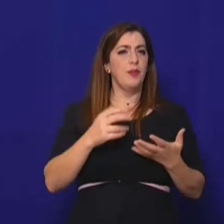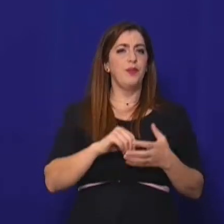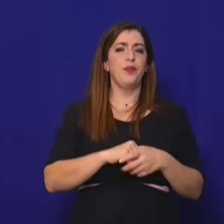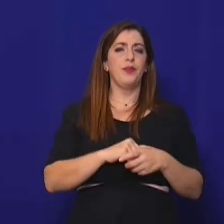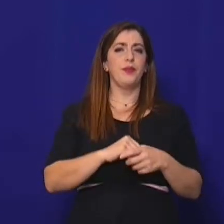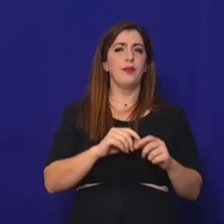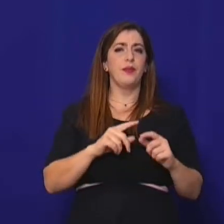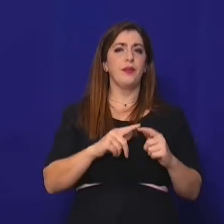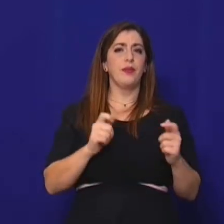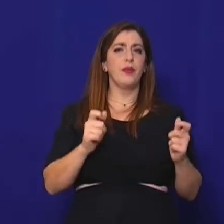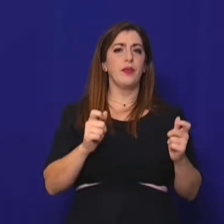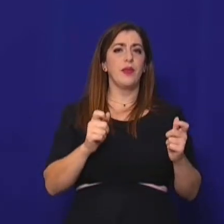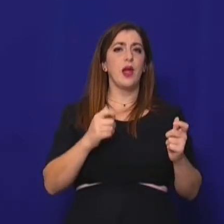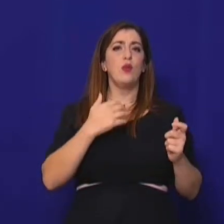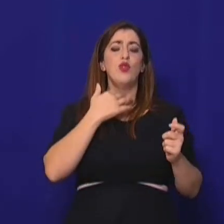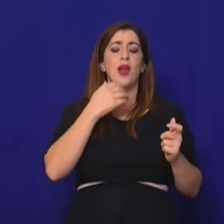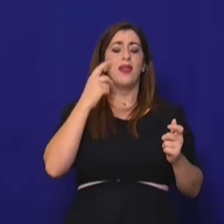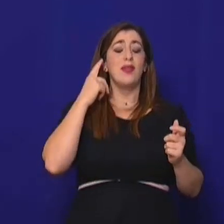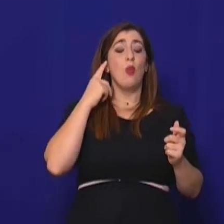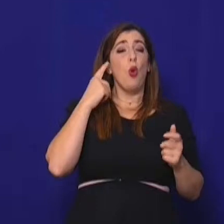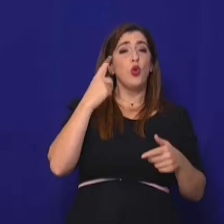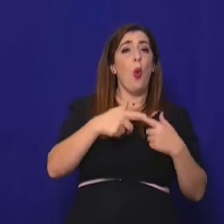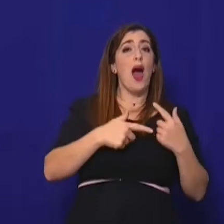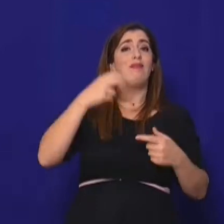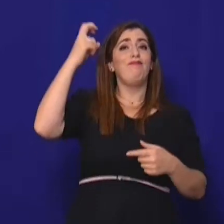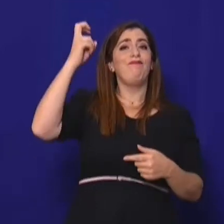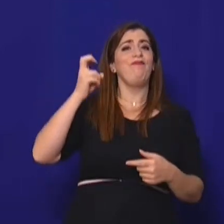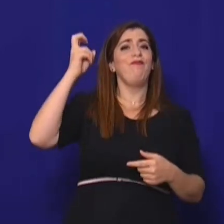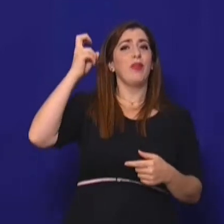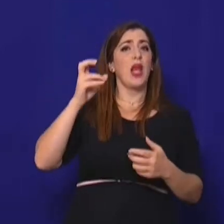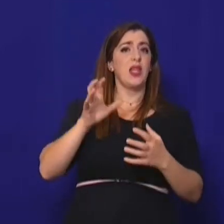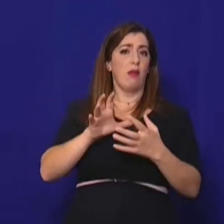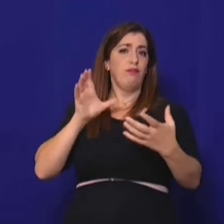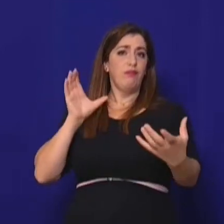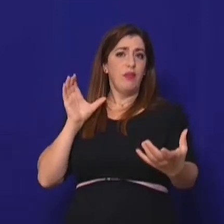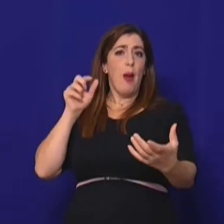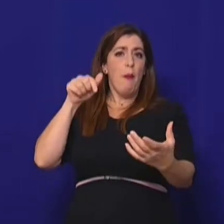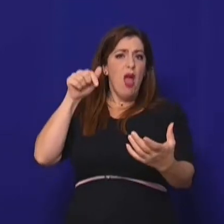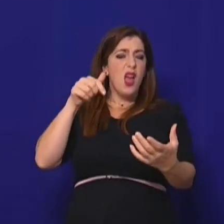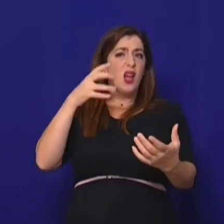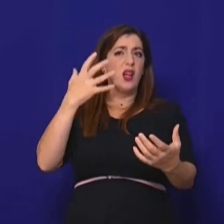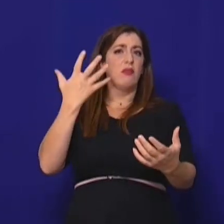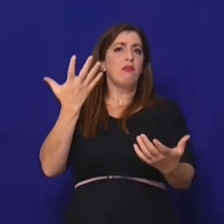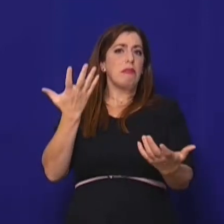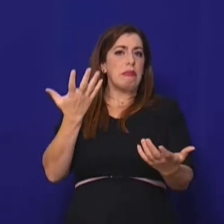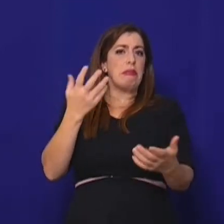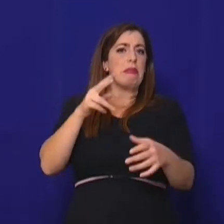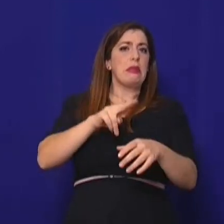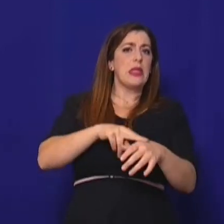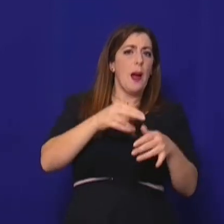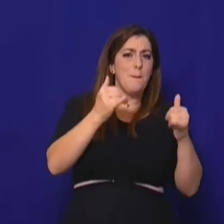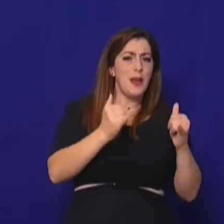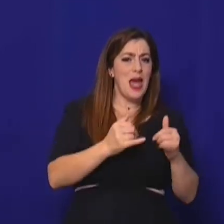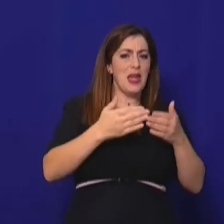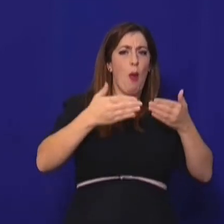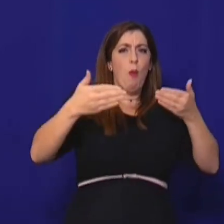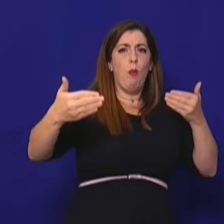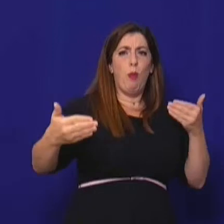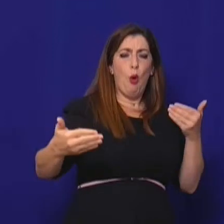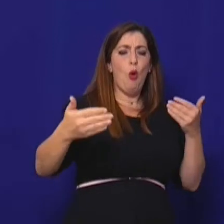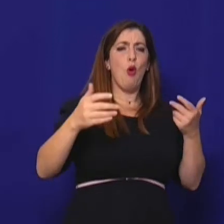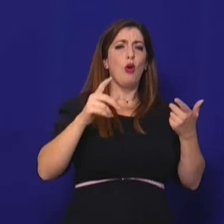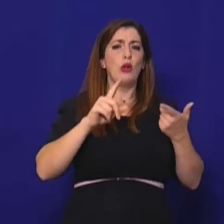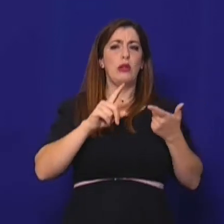qed nisimgħu dwar il-karozzi tal-linja. Għandi d-dubji tiegħi kemm fil-karozza tal-linja ikun hemm